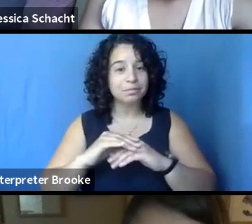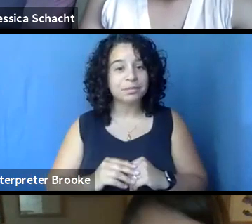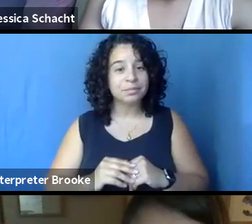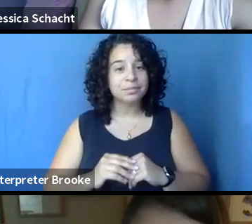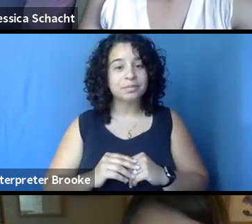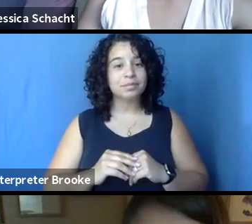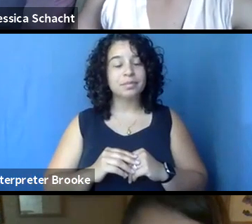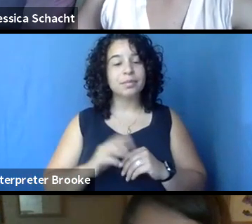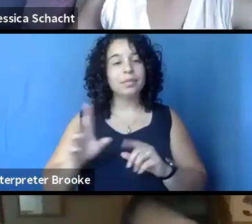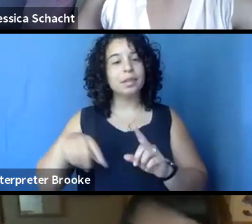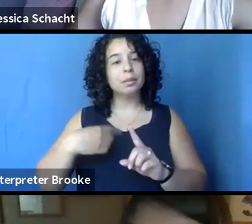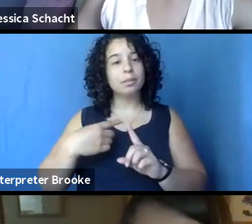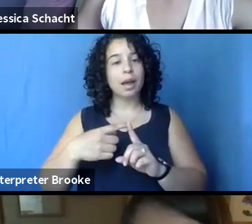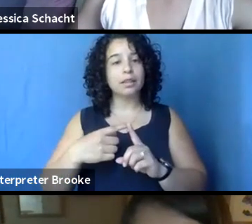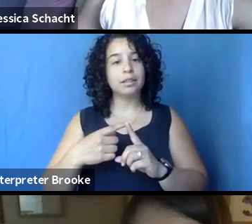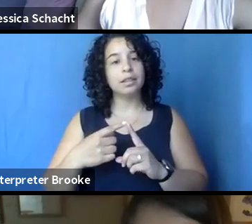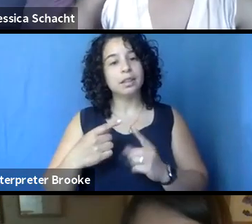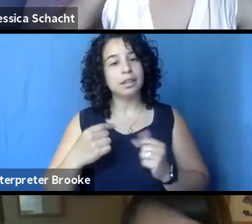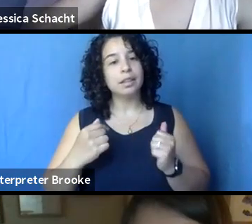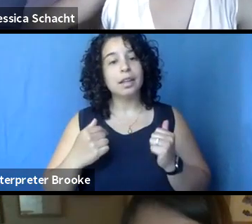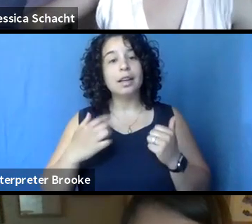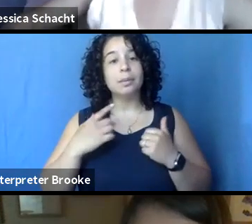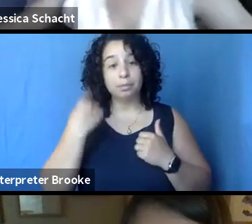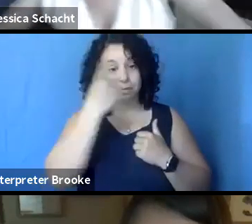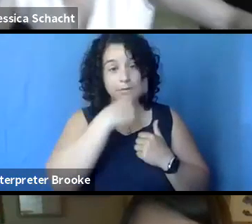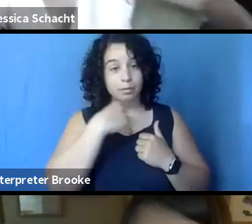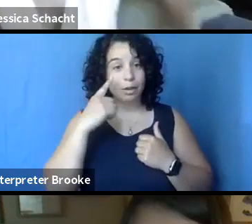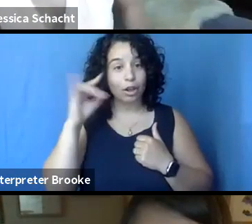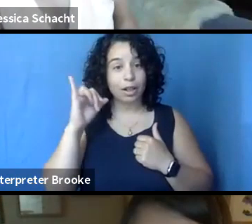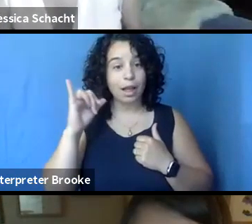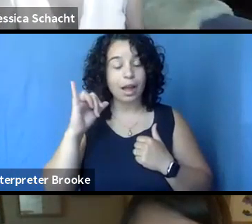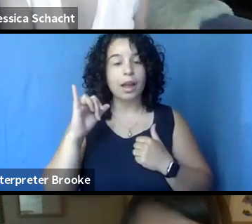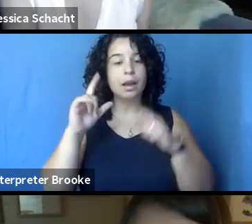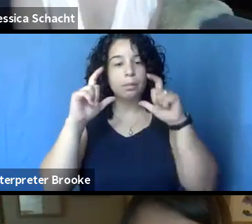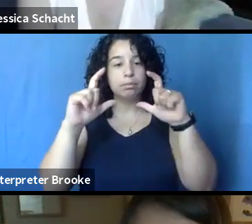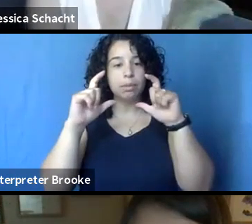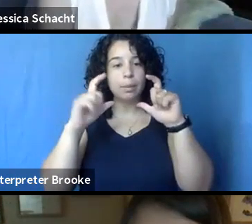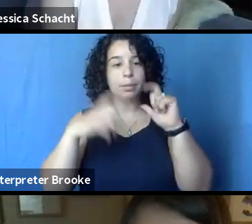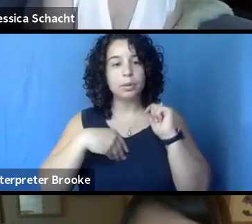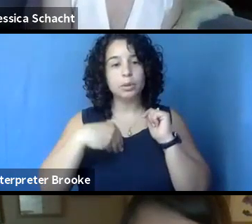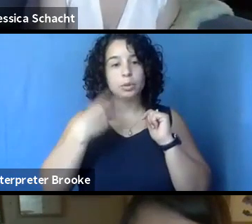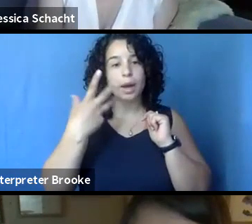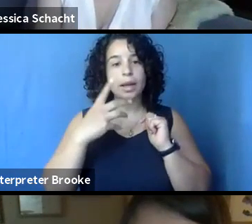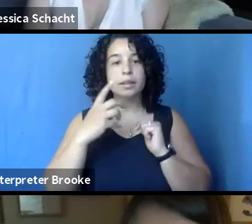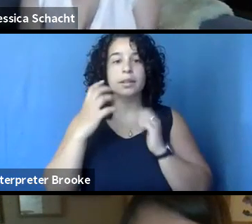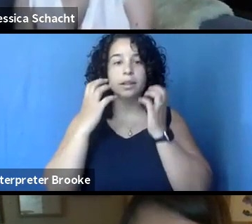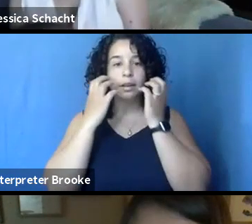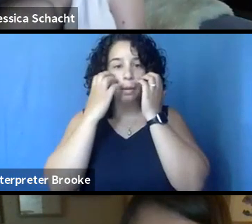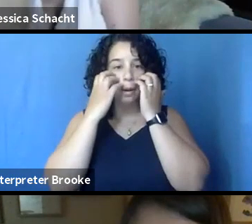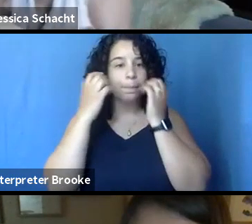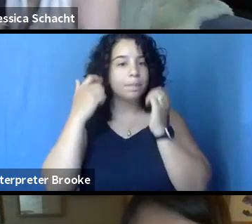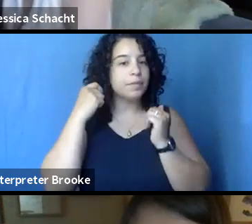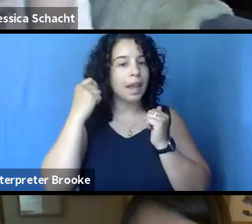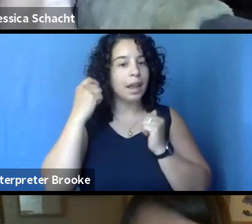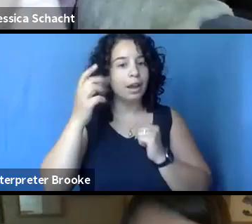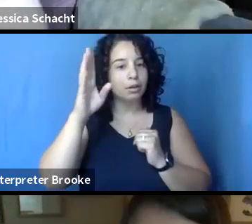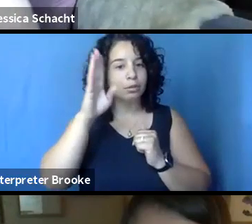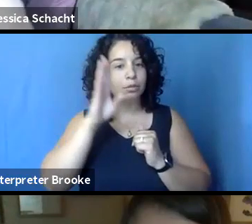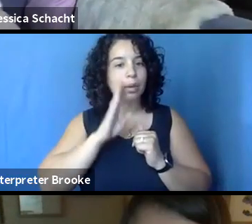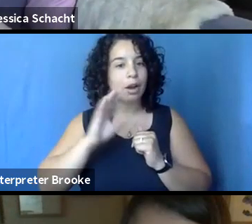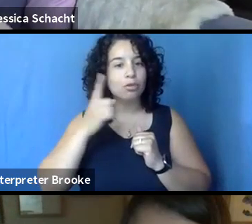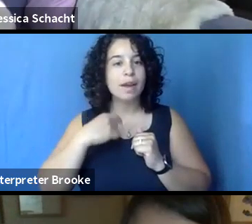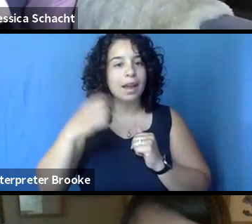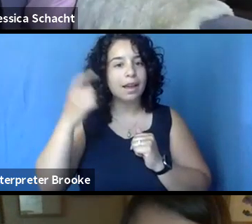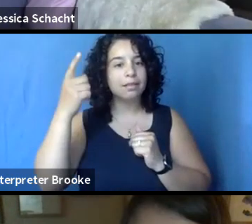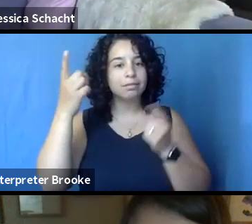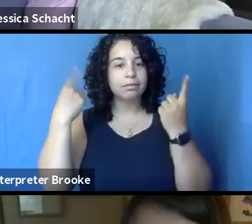And I have a pale round face with freckles and bright red curly hair. I'm wearing black cat eye